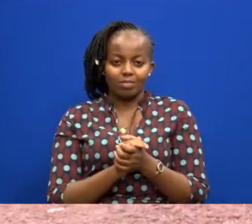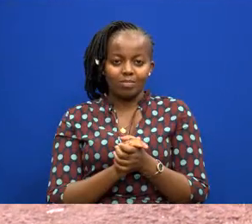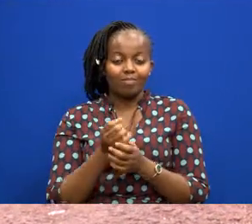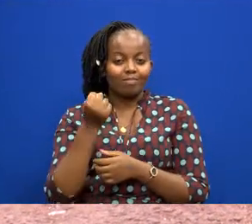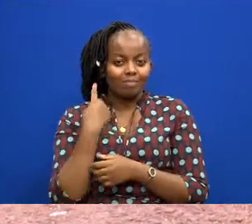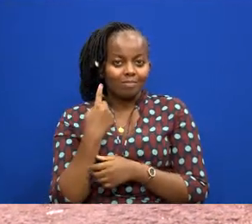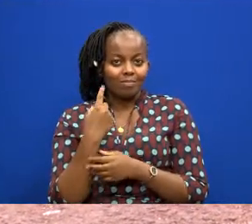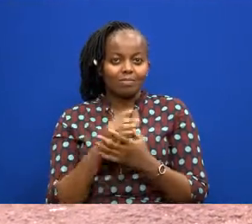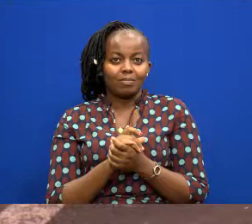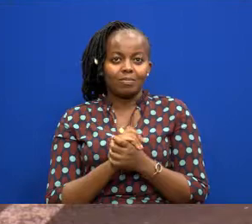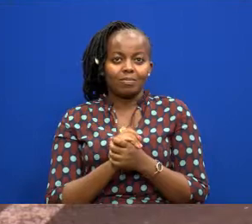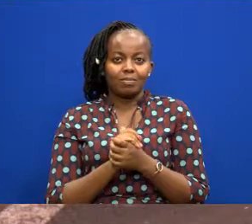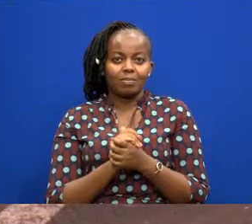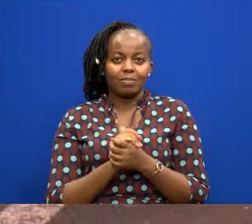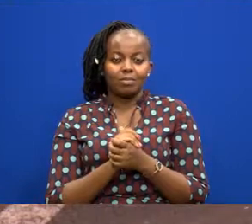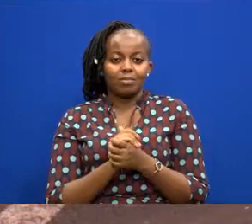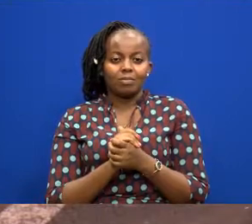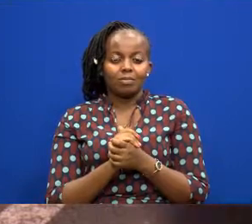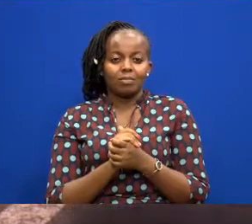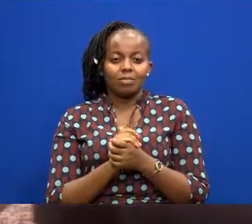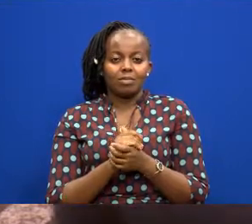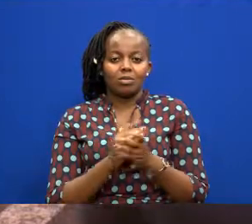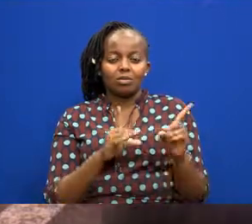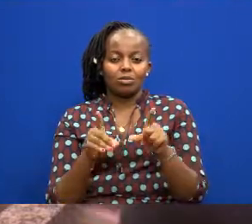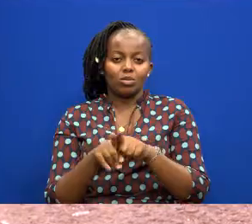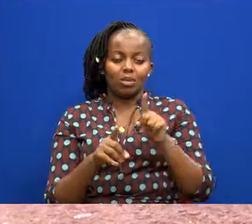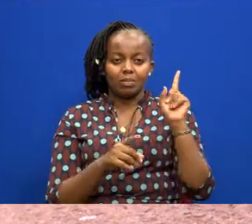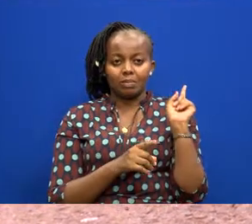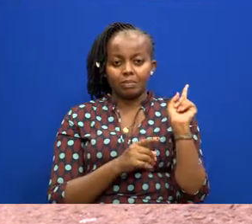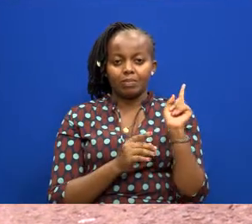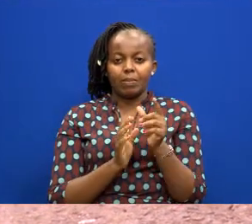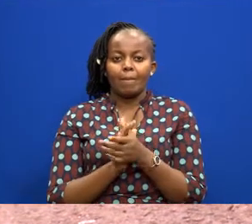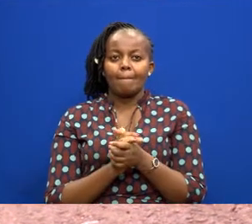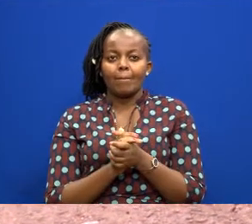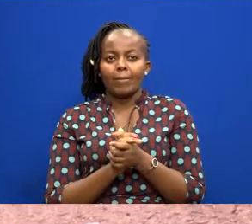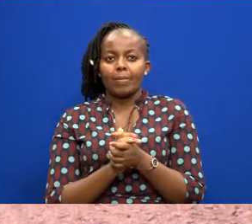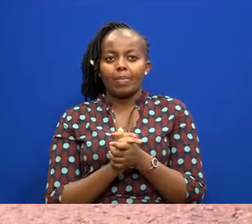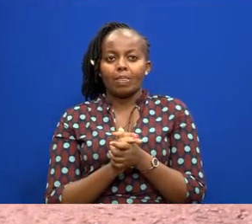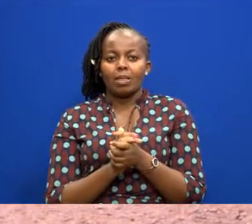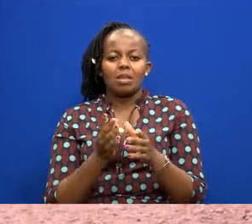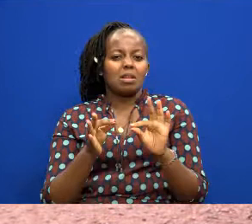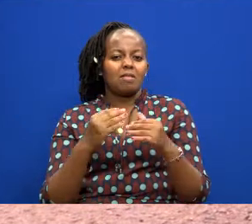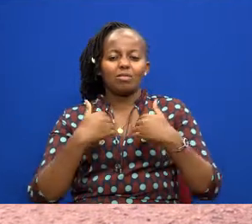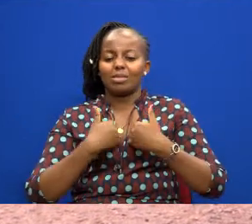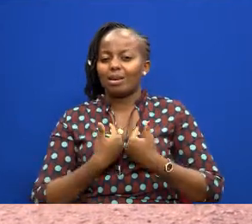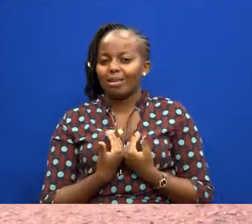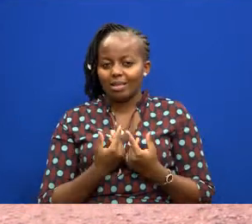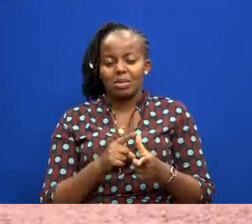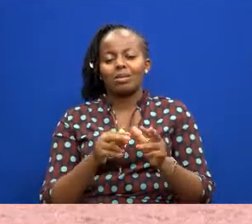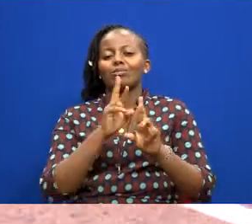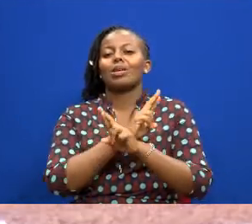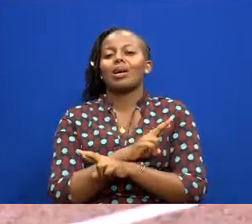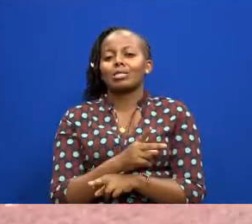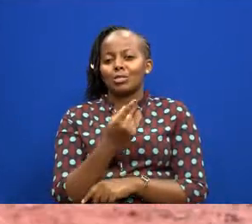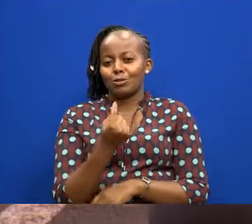Yes. So when I get here, I turn here. And then if I'm too tired, if you feel too tired, you can rest